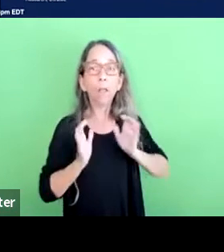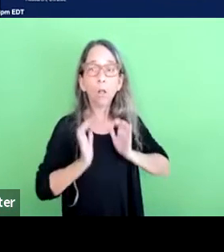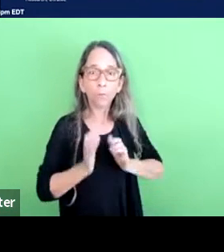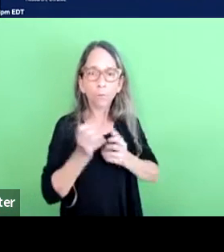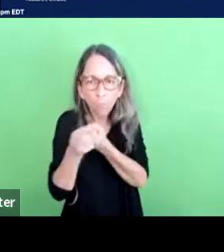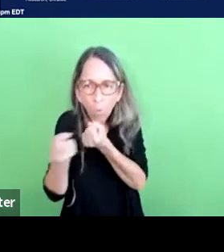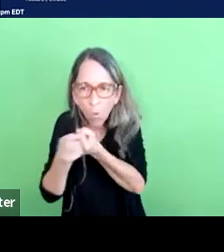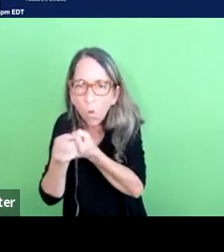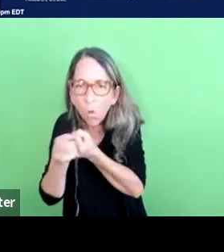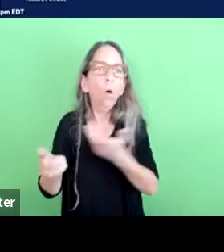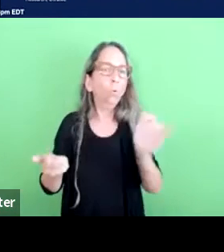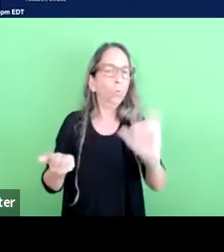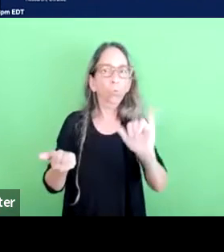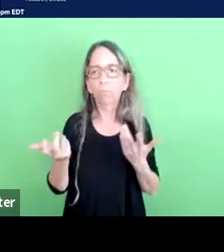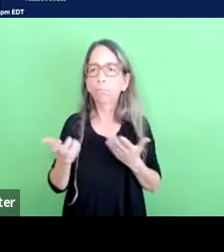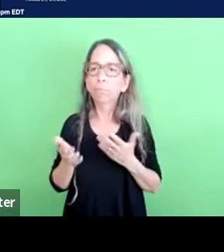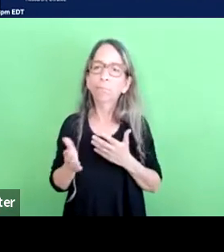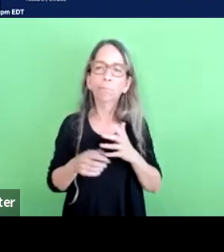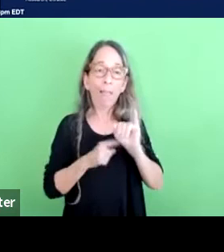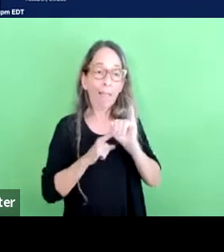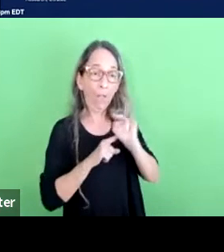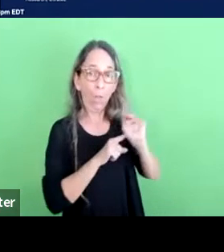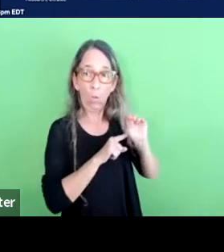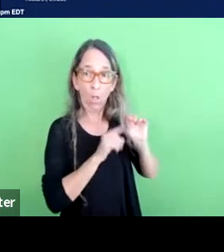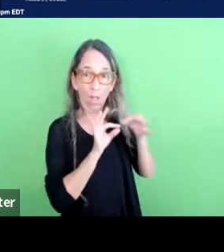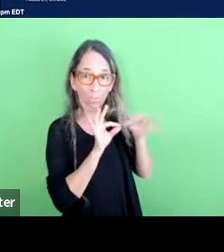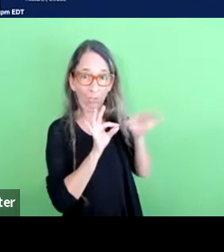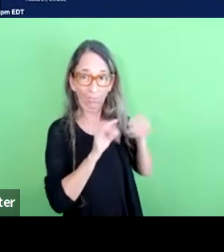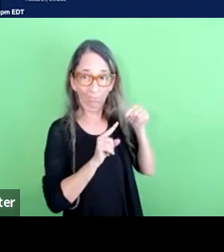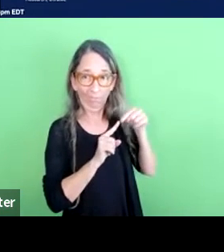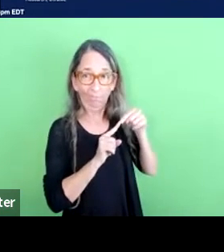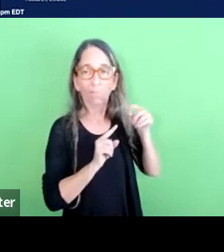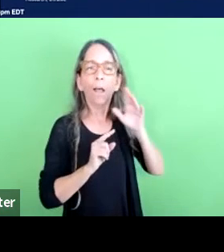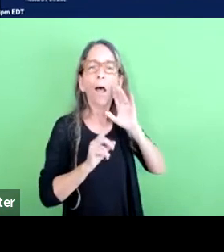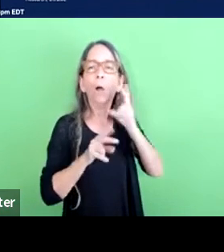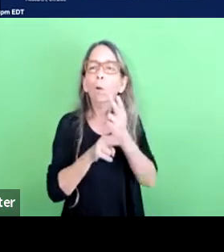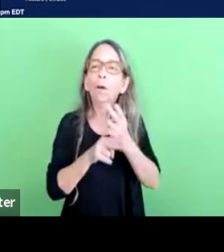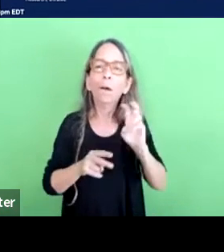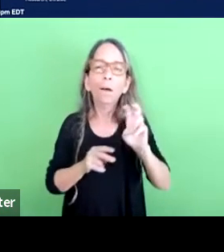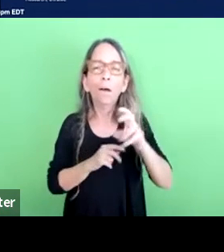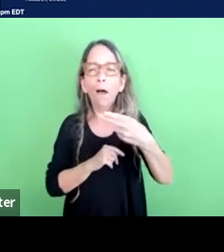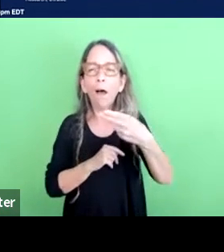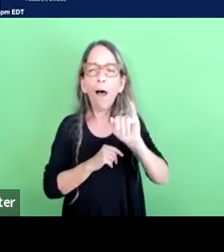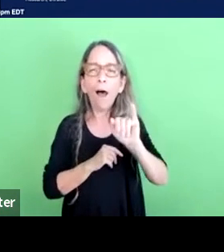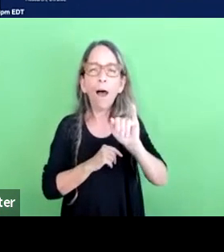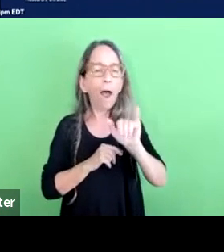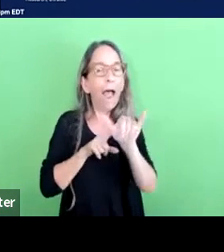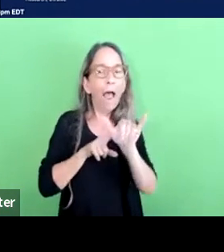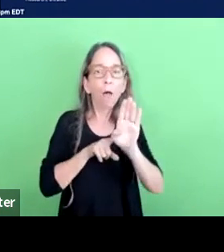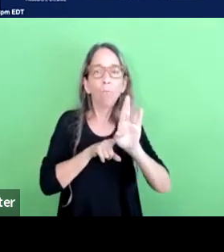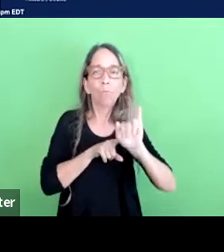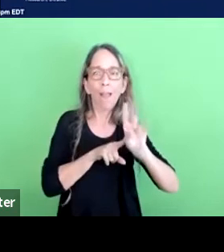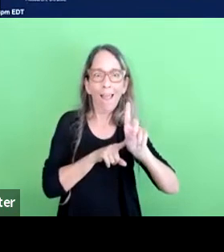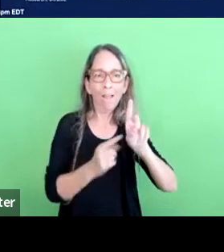at InnoCaption have a hybrid method of providing captions, and as we'll get into, that can mean a lot of things, but what we